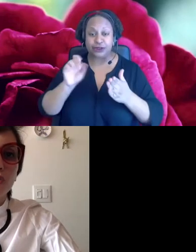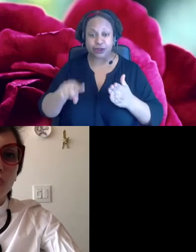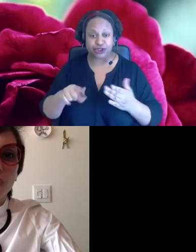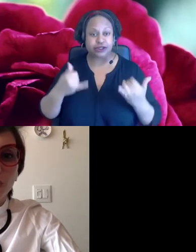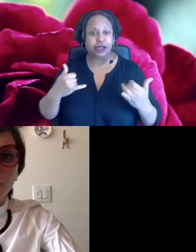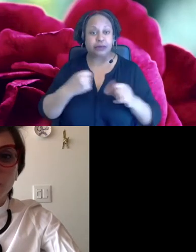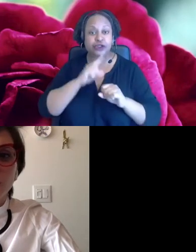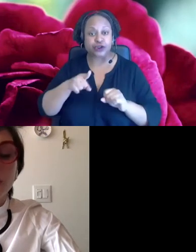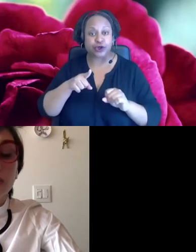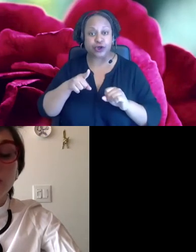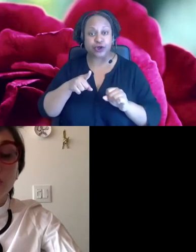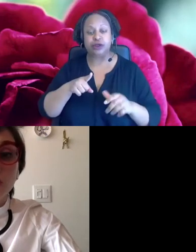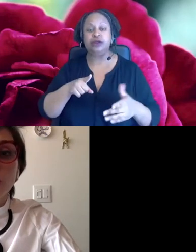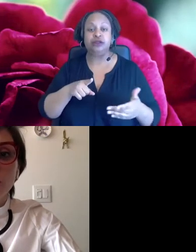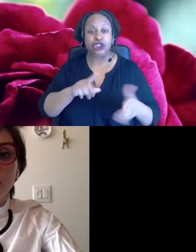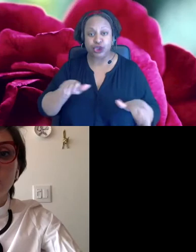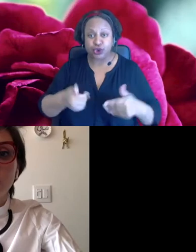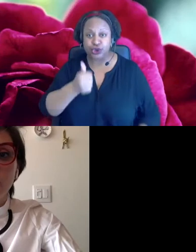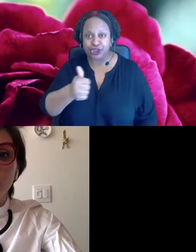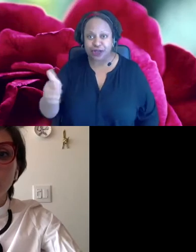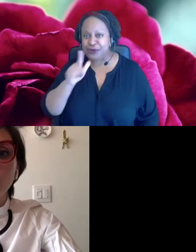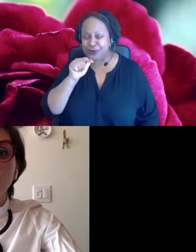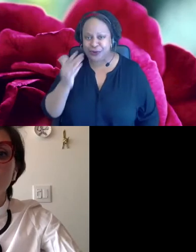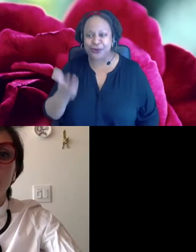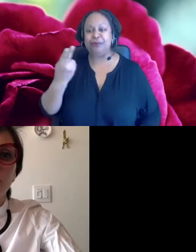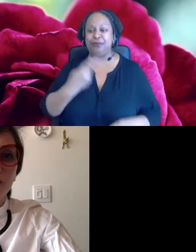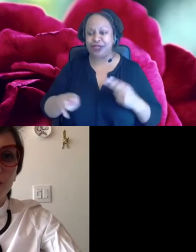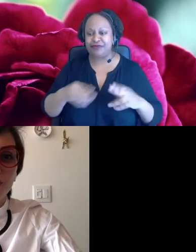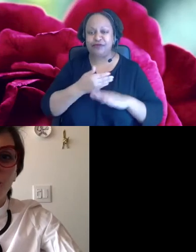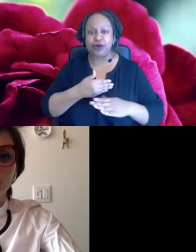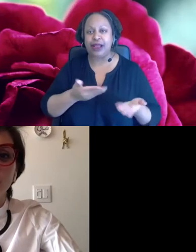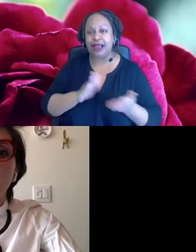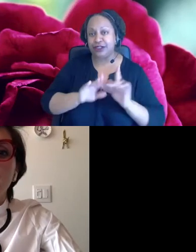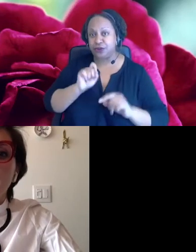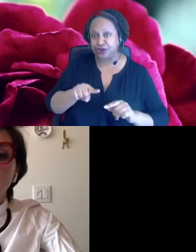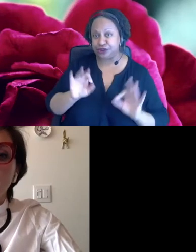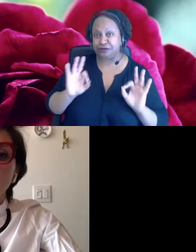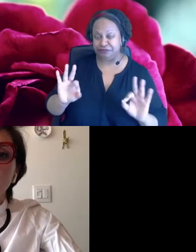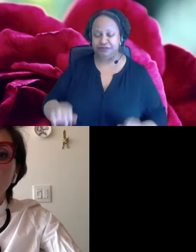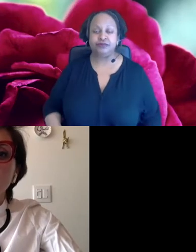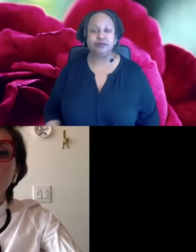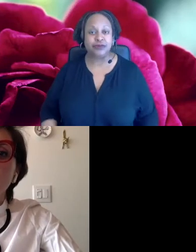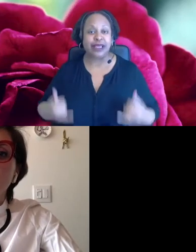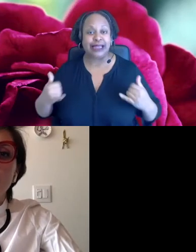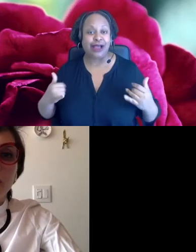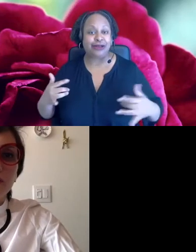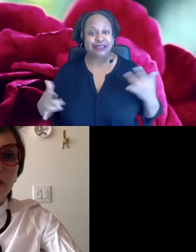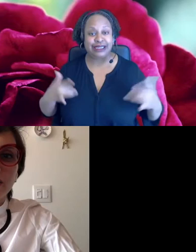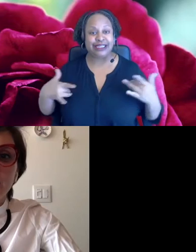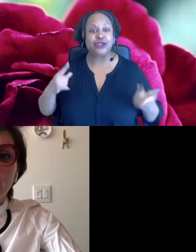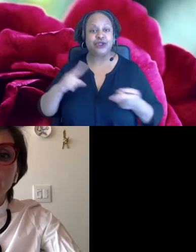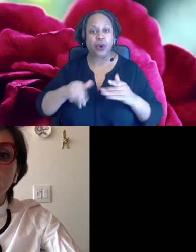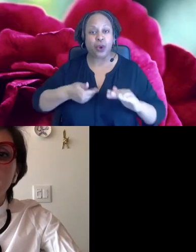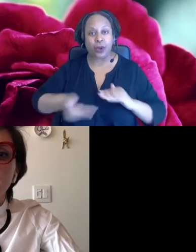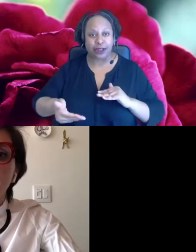be sure to introduce yourself briefly before sharing your question. I'm now delighted to welcome our